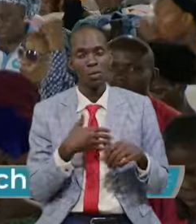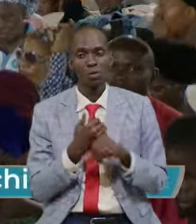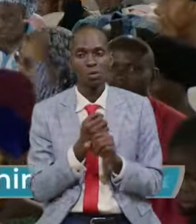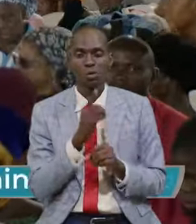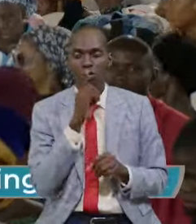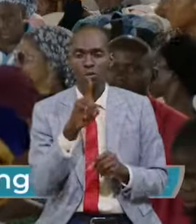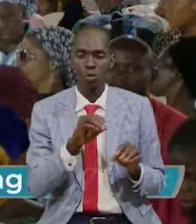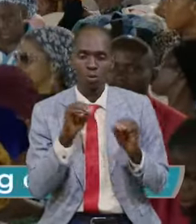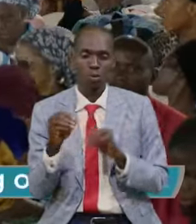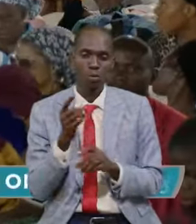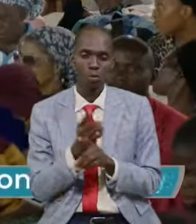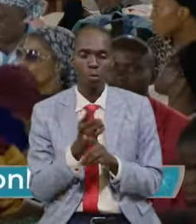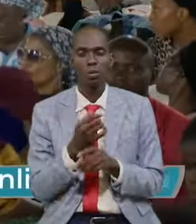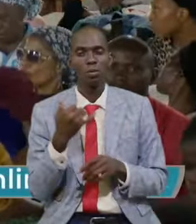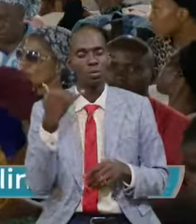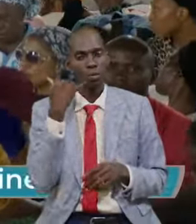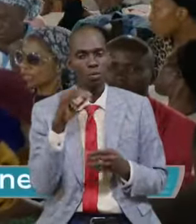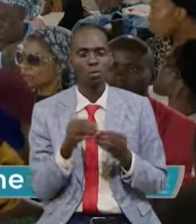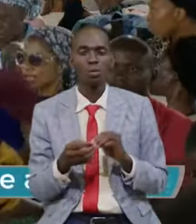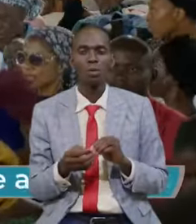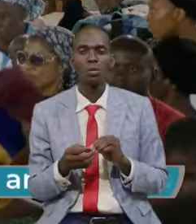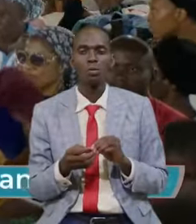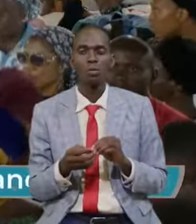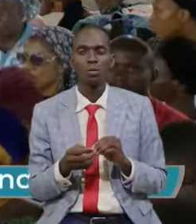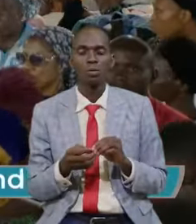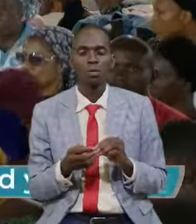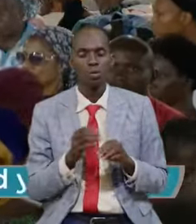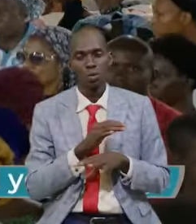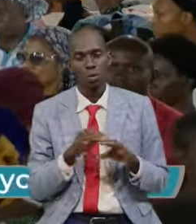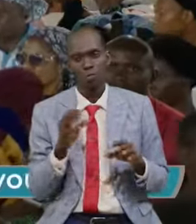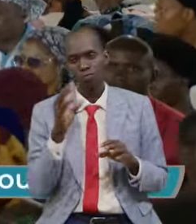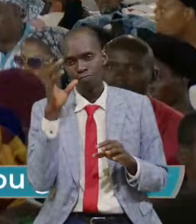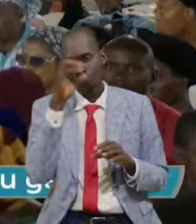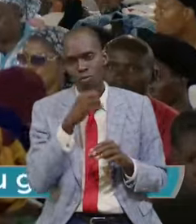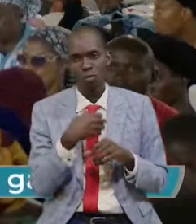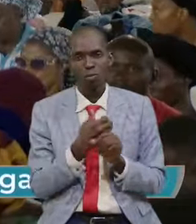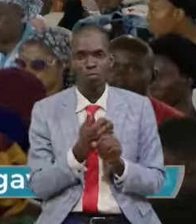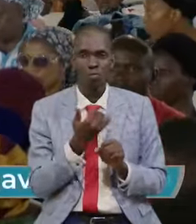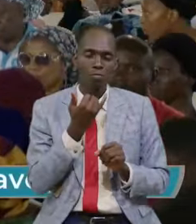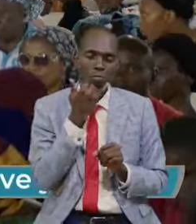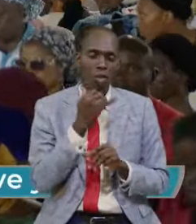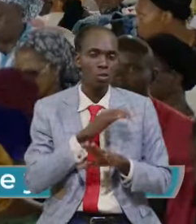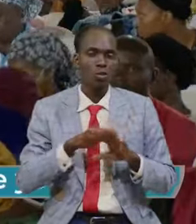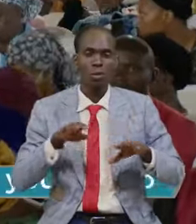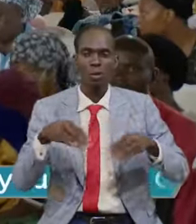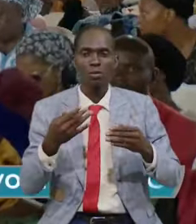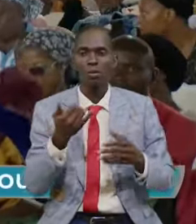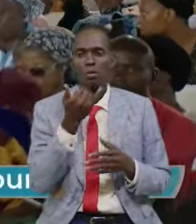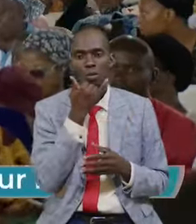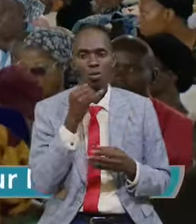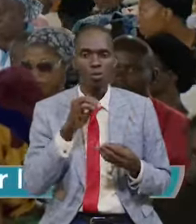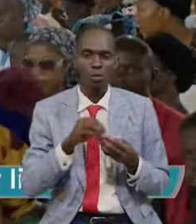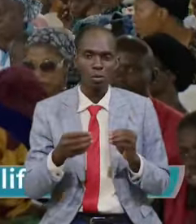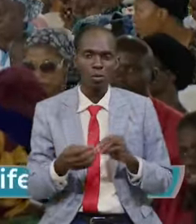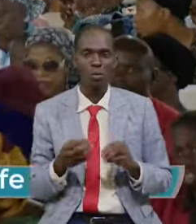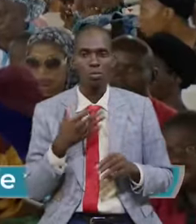the MTN or the Glow, or Airtel, or any other line you are using,